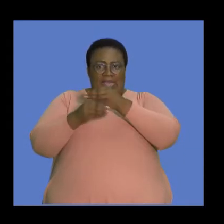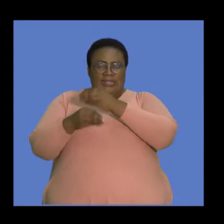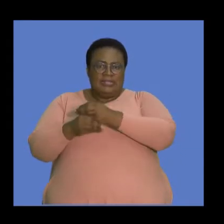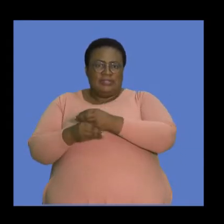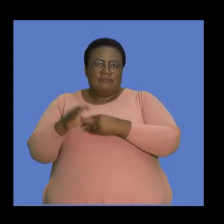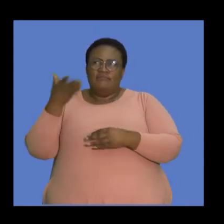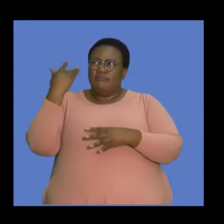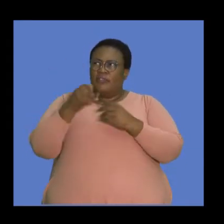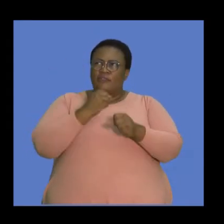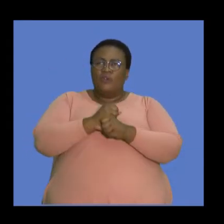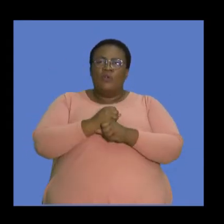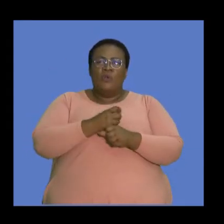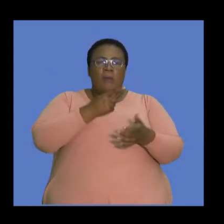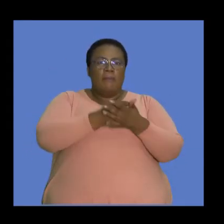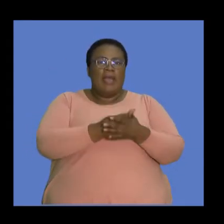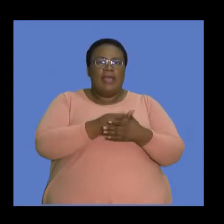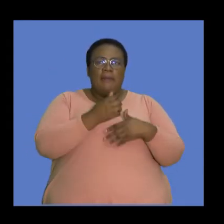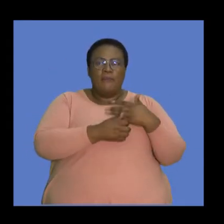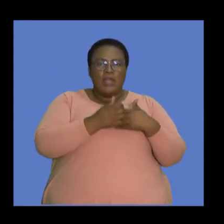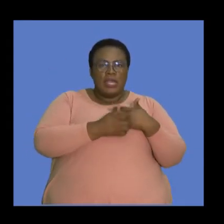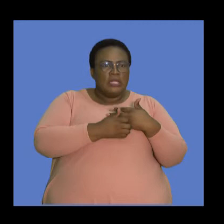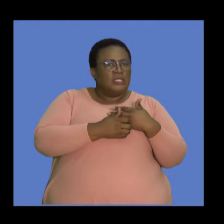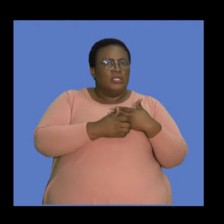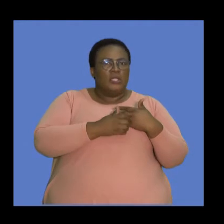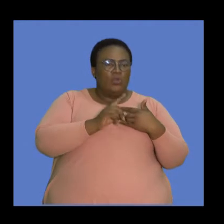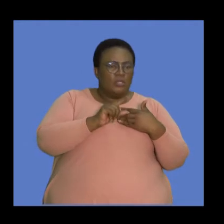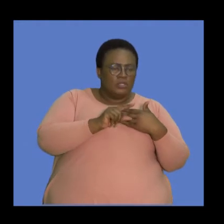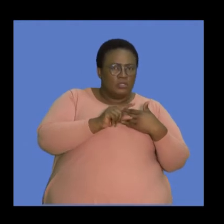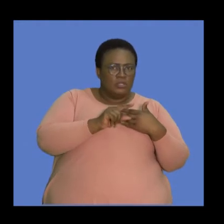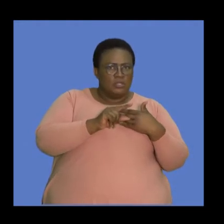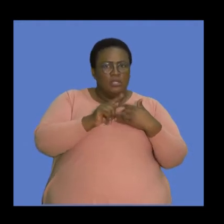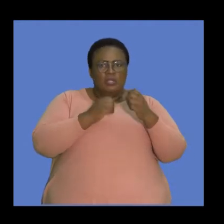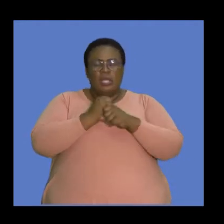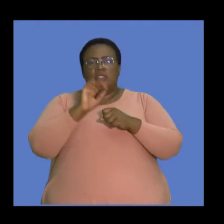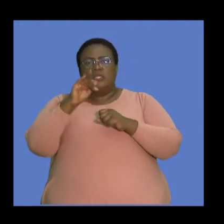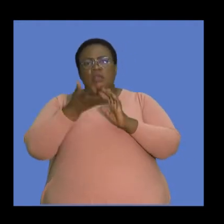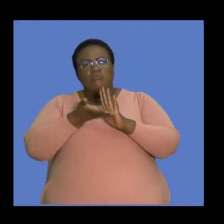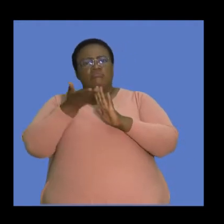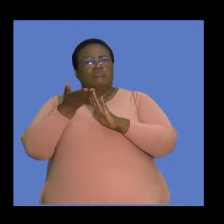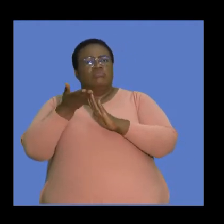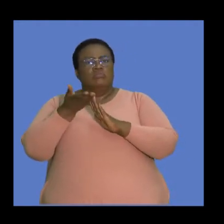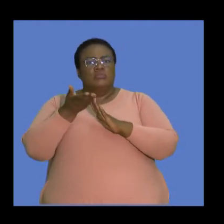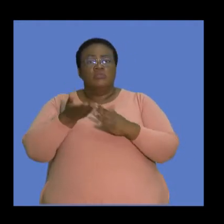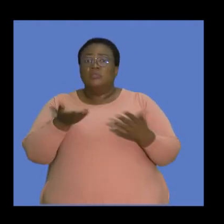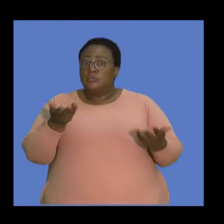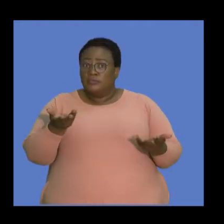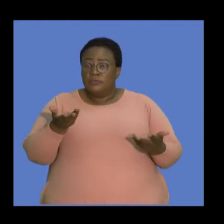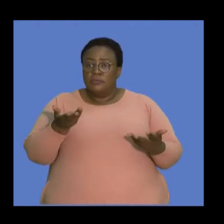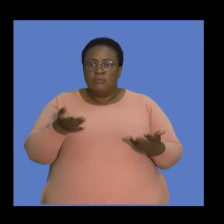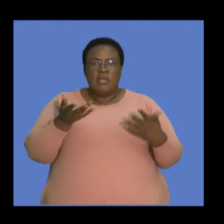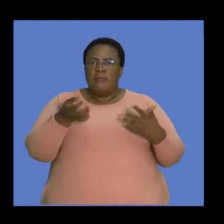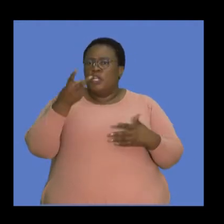I mean, the previous year of us buying bread, it was this price. Next year, you know, it will be another